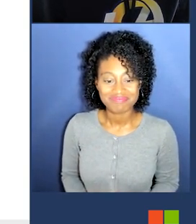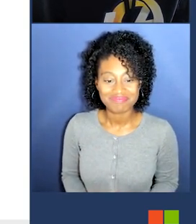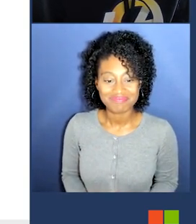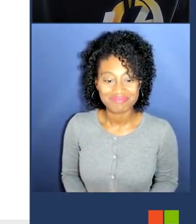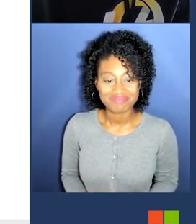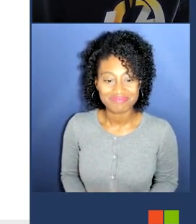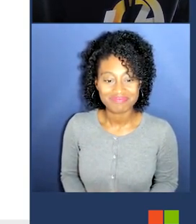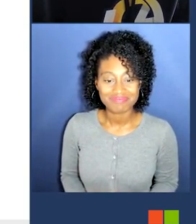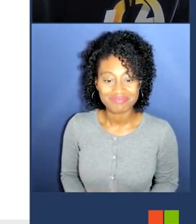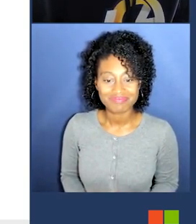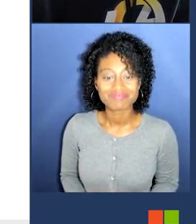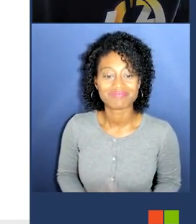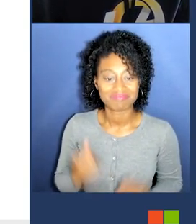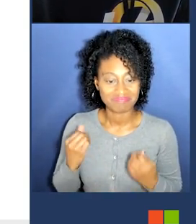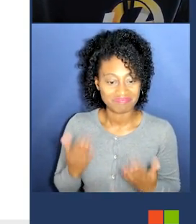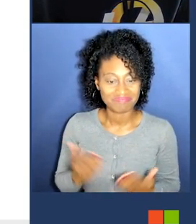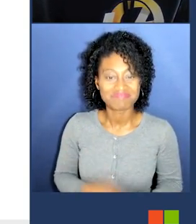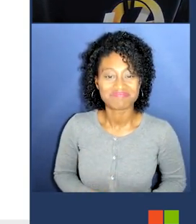Let's